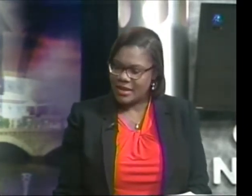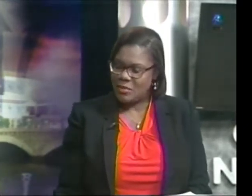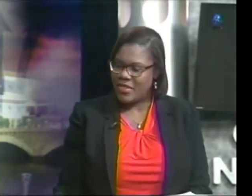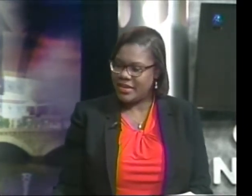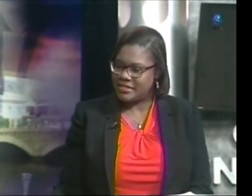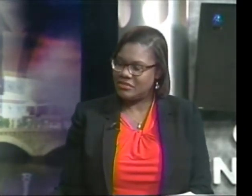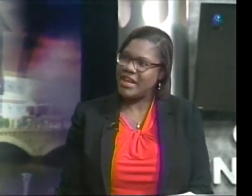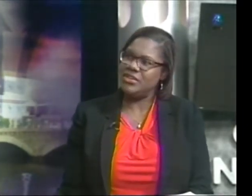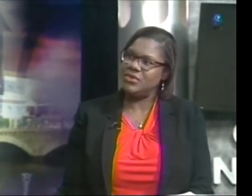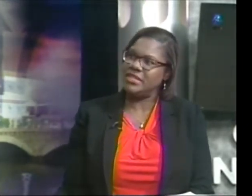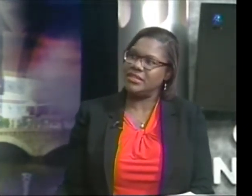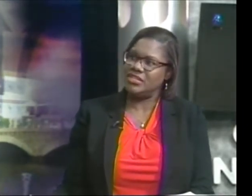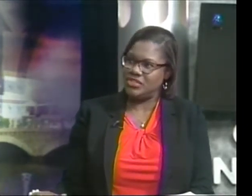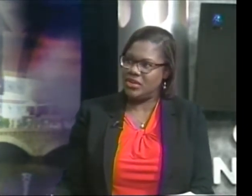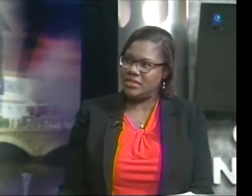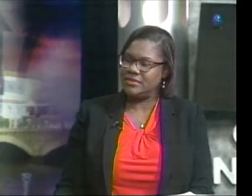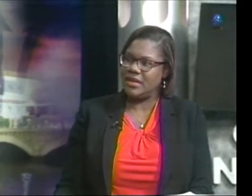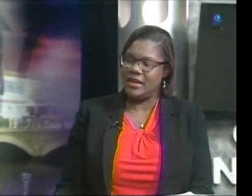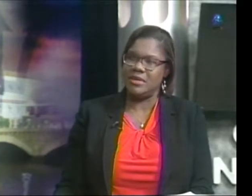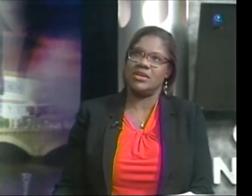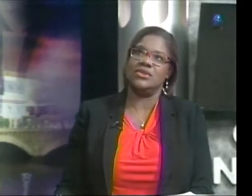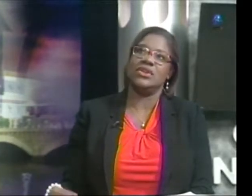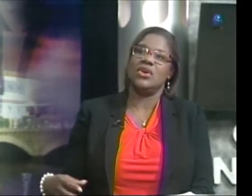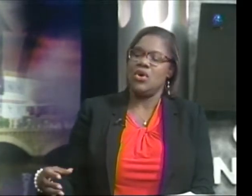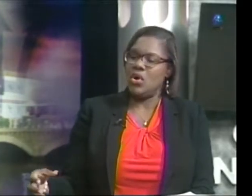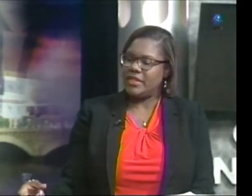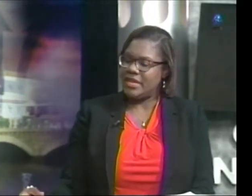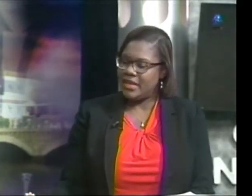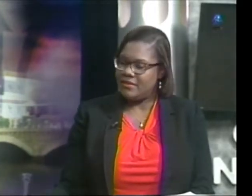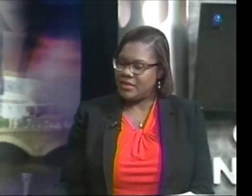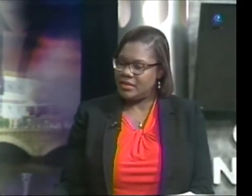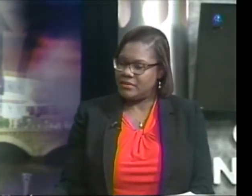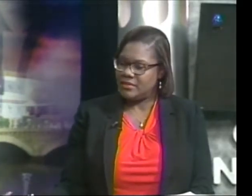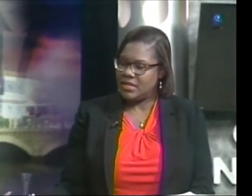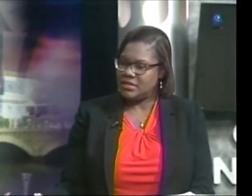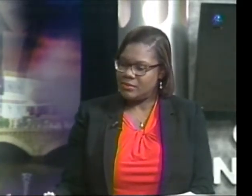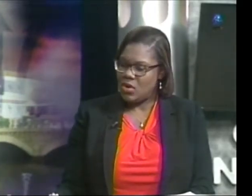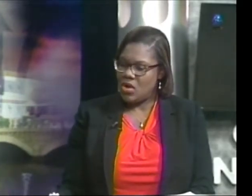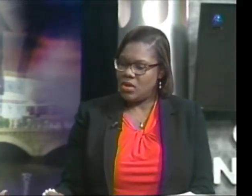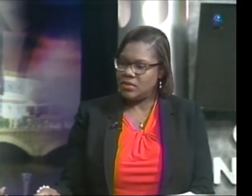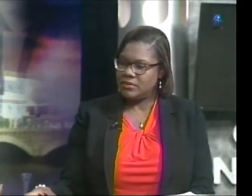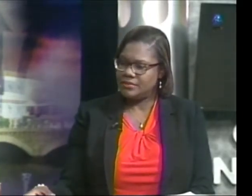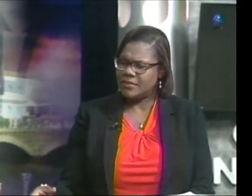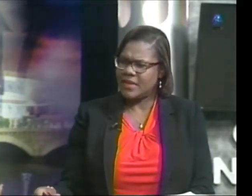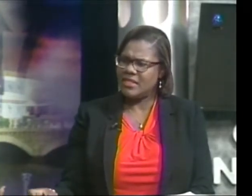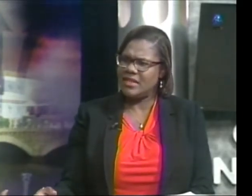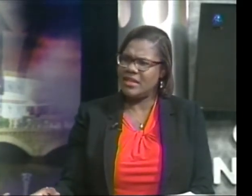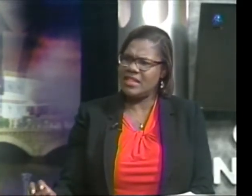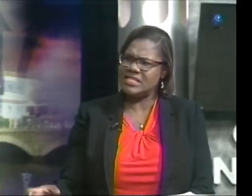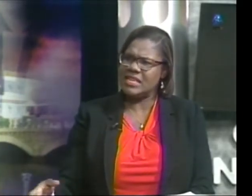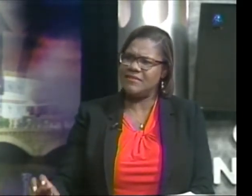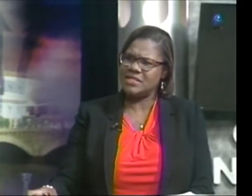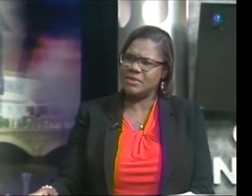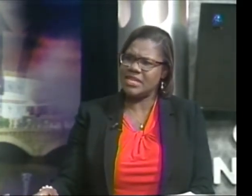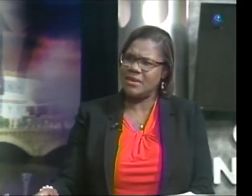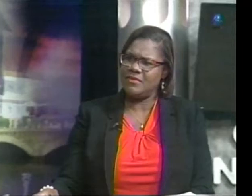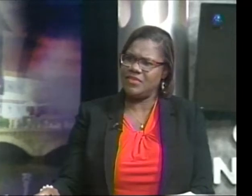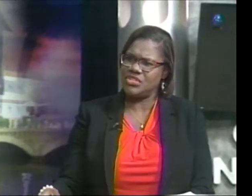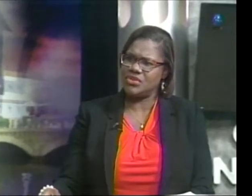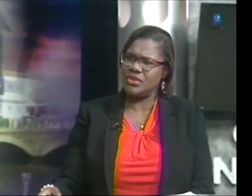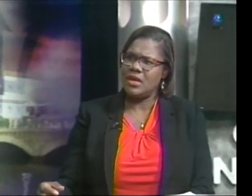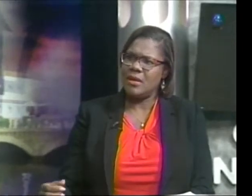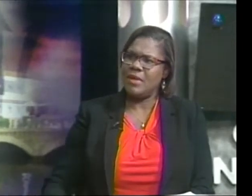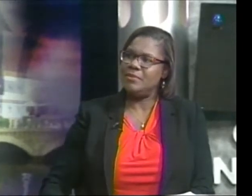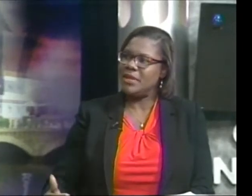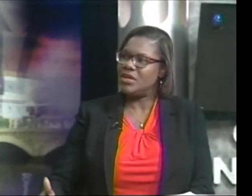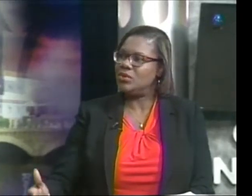$100, whether it is a credit union $100 account, or they give a small. It is an investment type